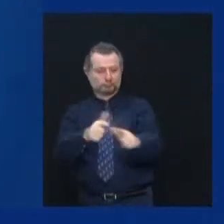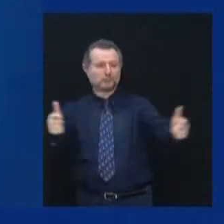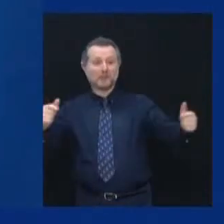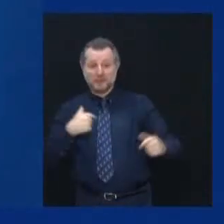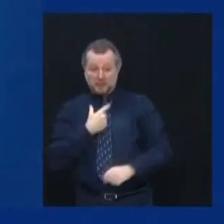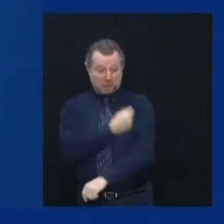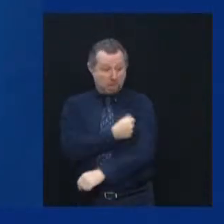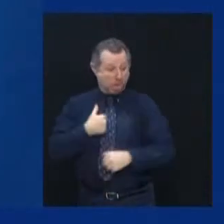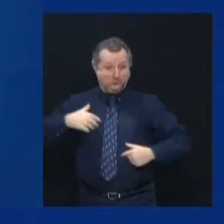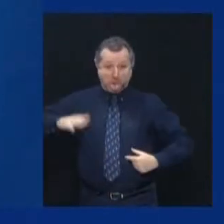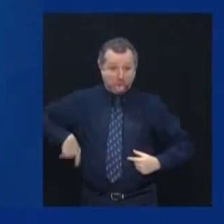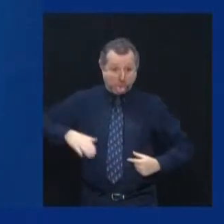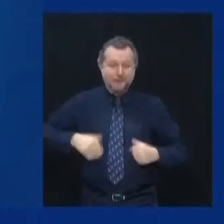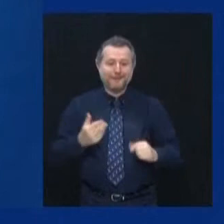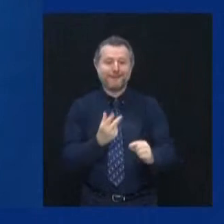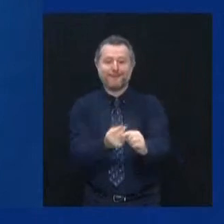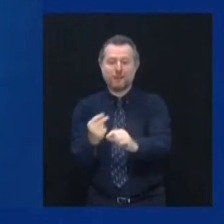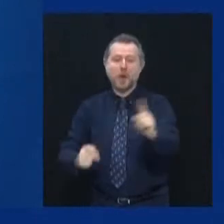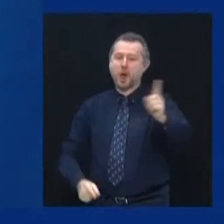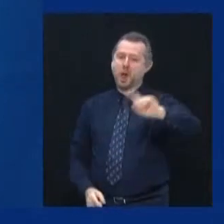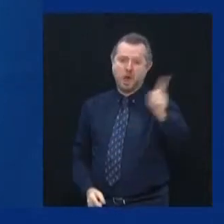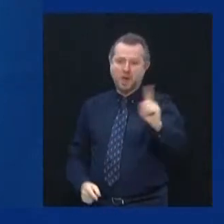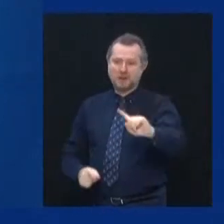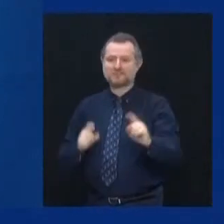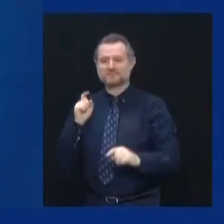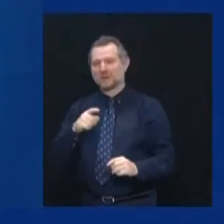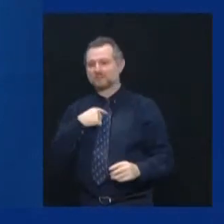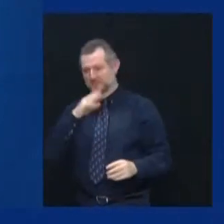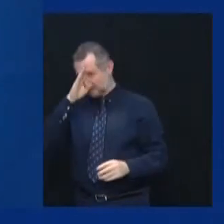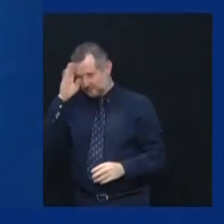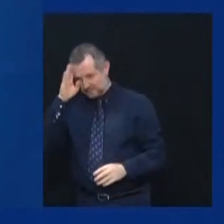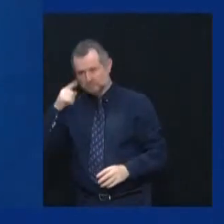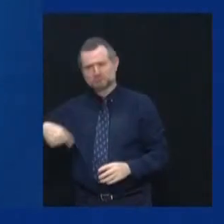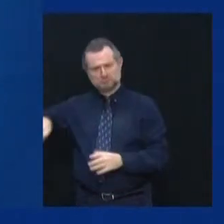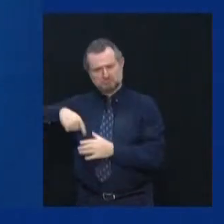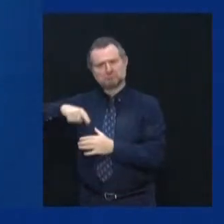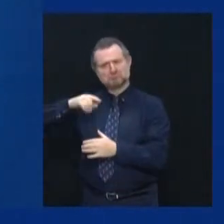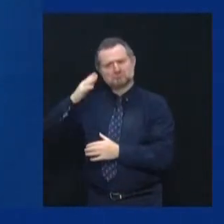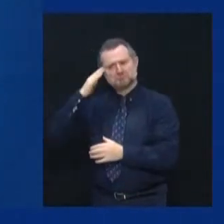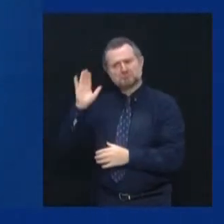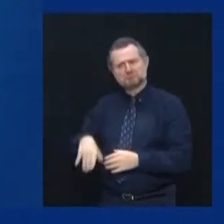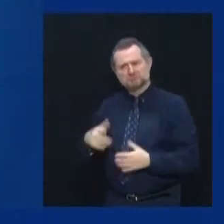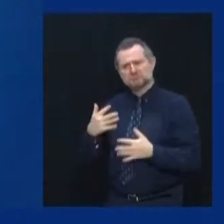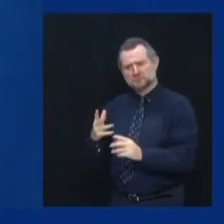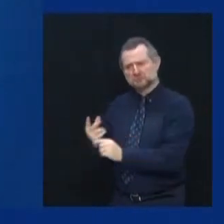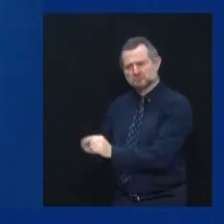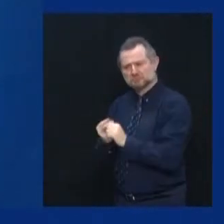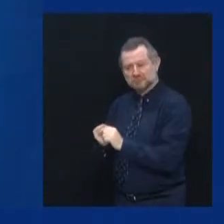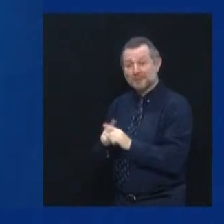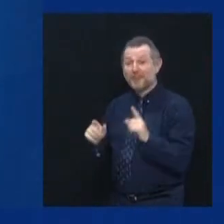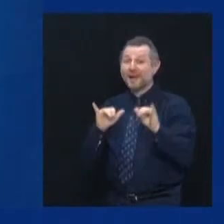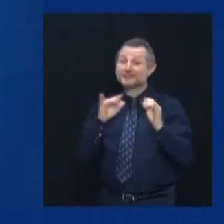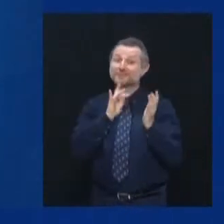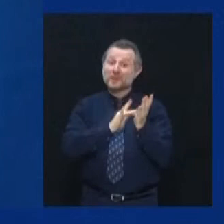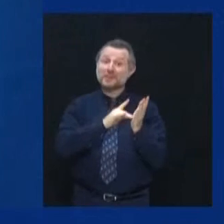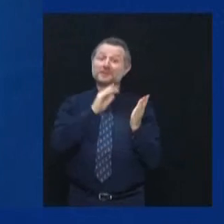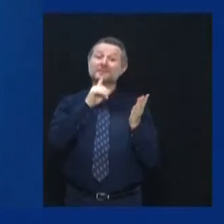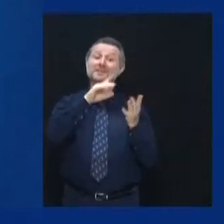Hospitals continue to prioritize the unvaccinated